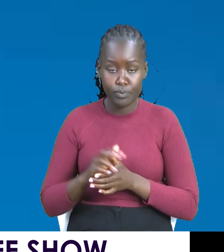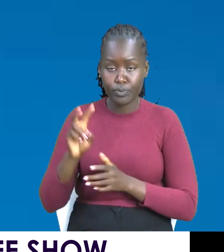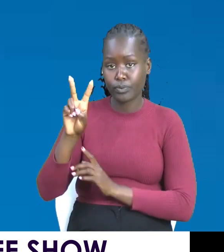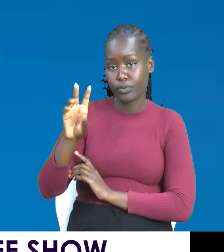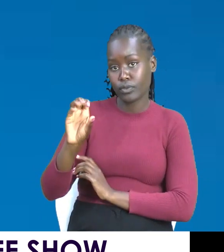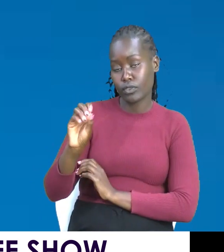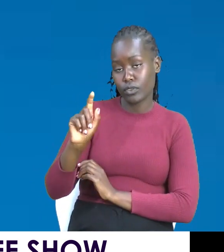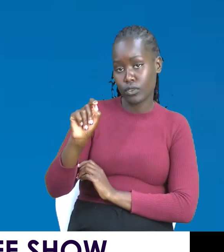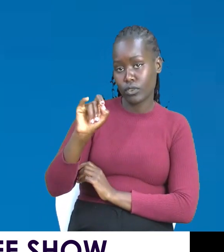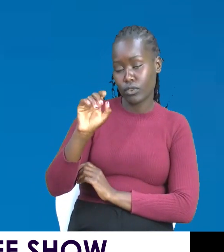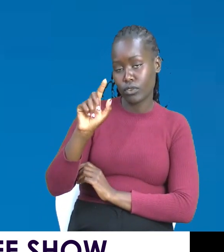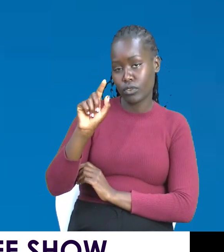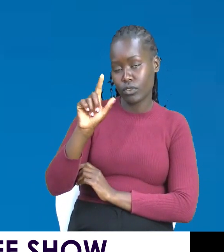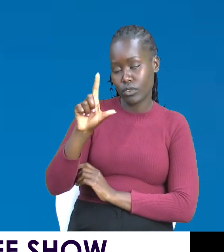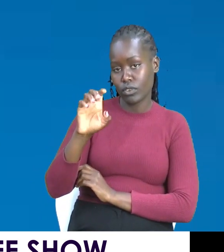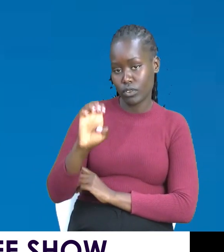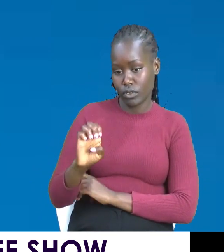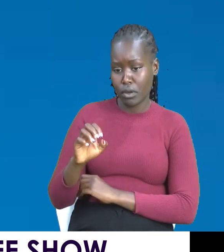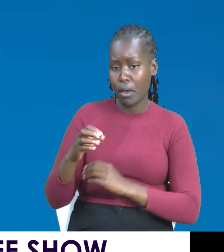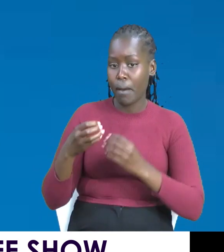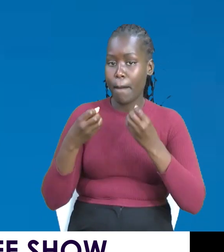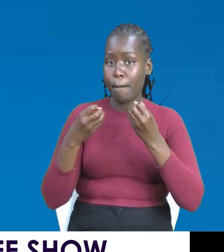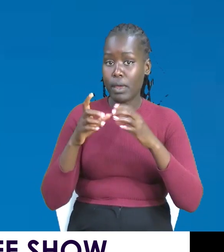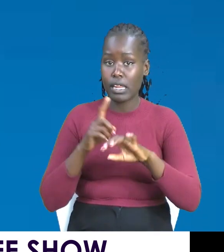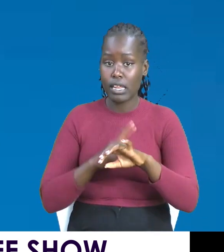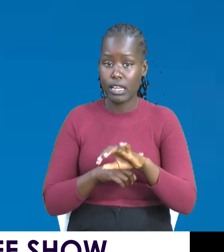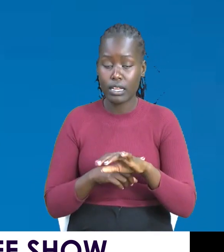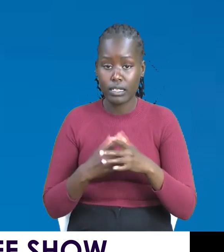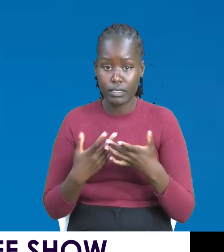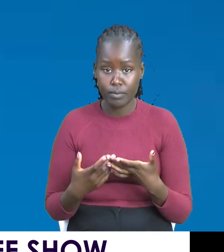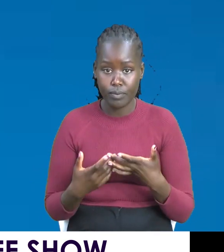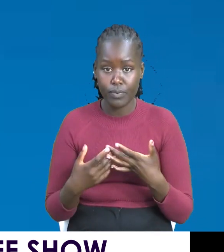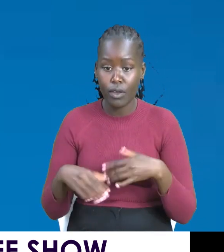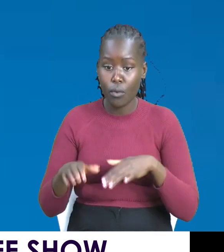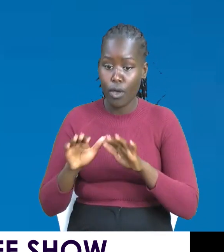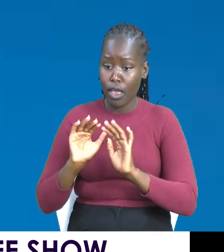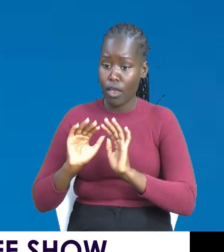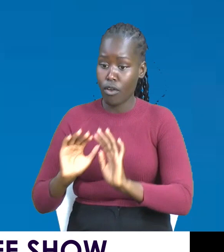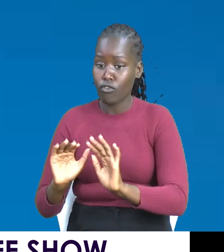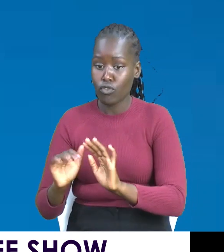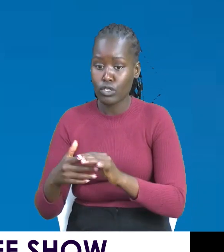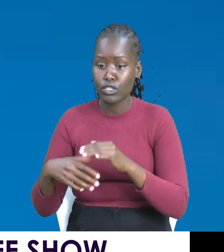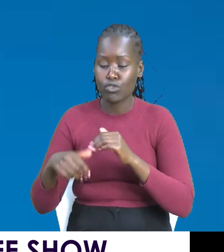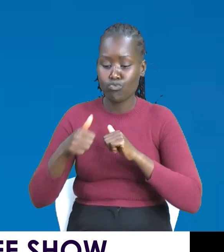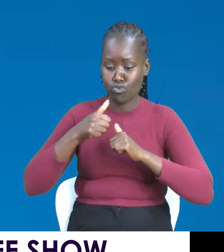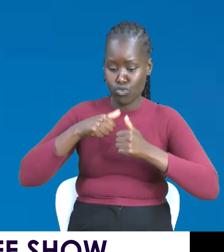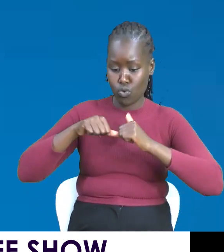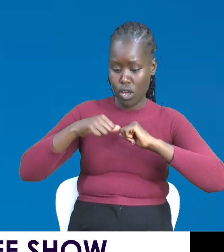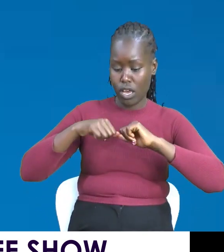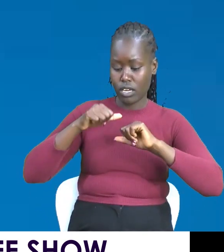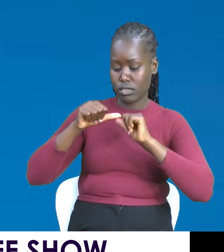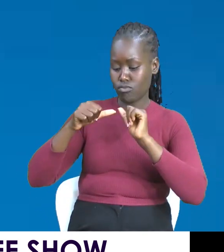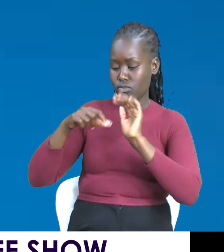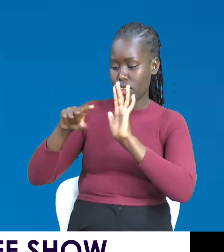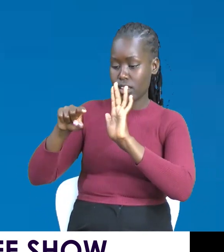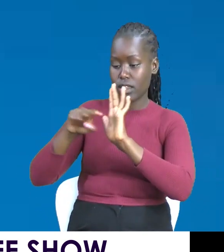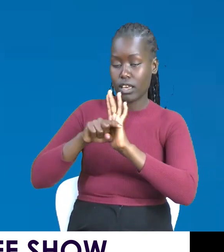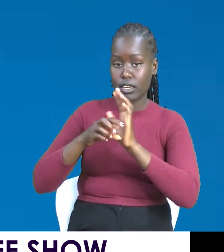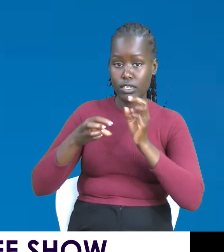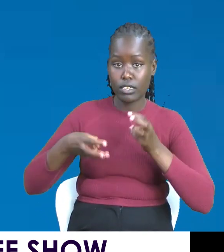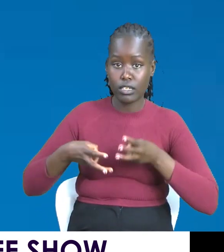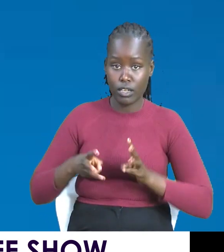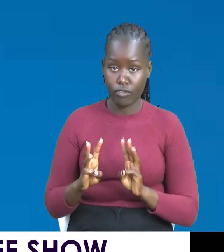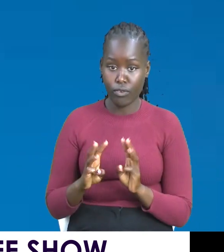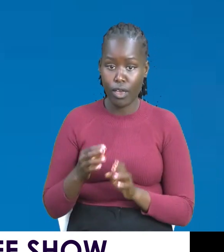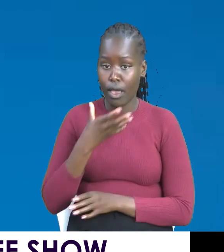of humanity. More often than not, we are forced to react on the negative way.